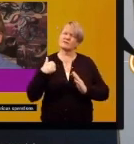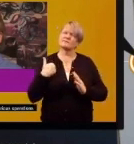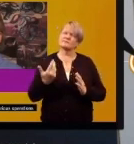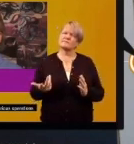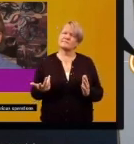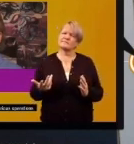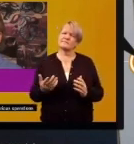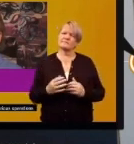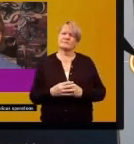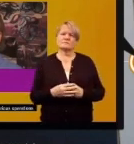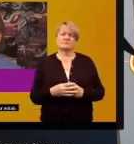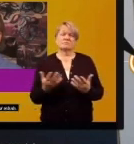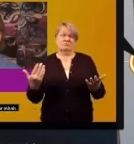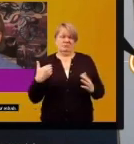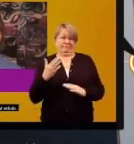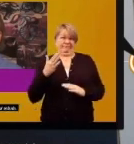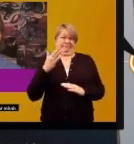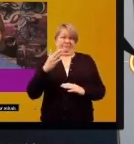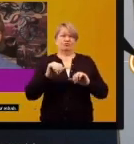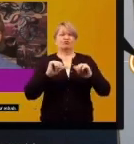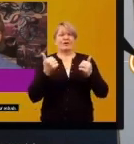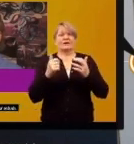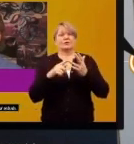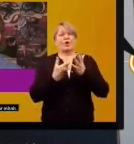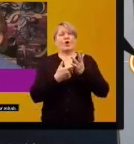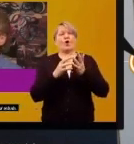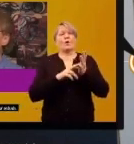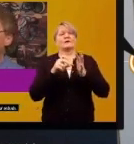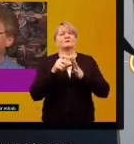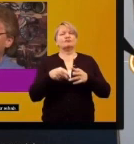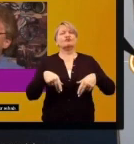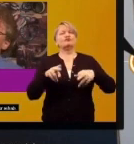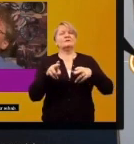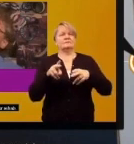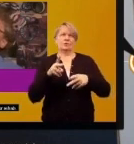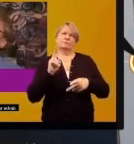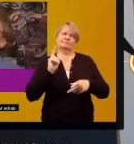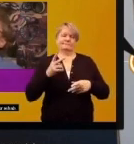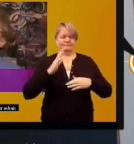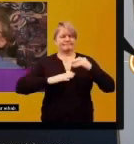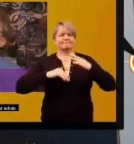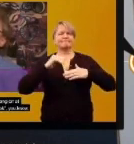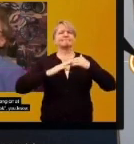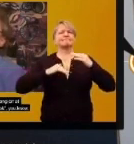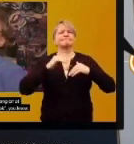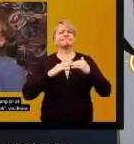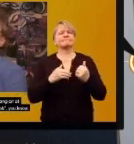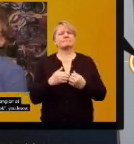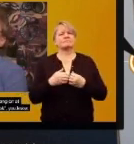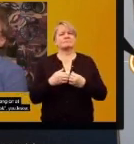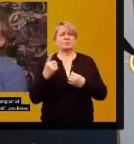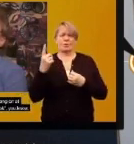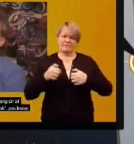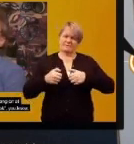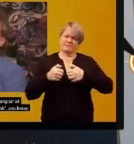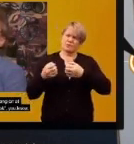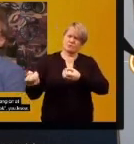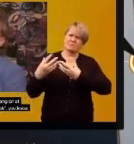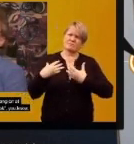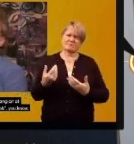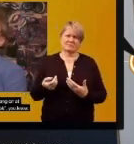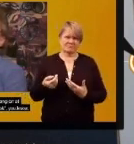with various operations, and I was going up to Great Ormond Street for rehab. One